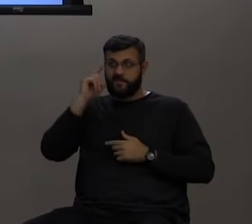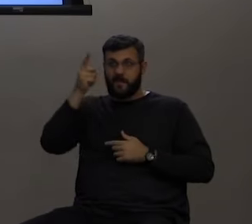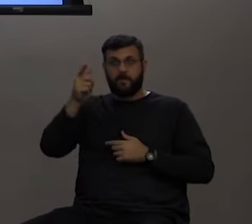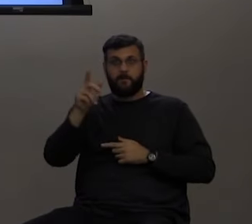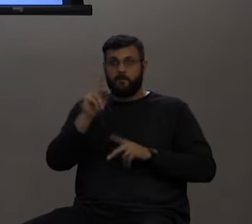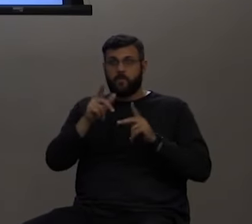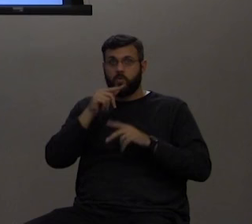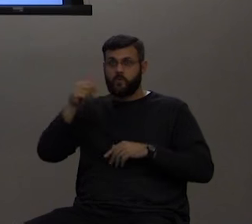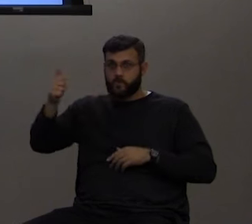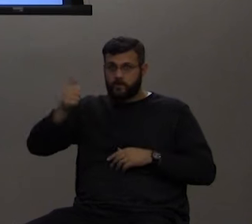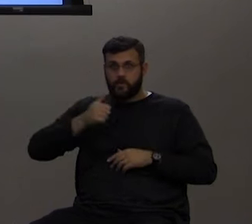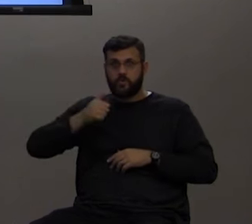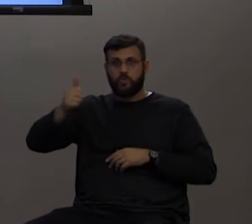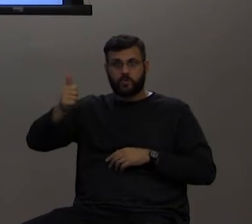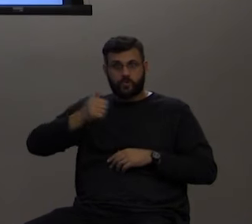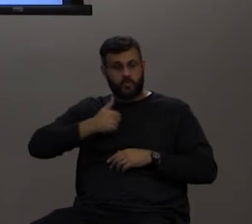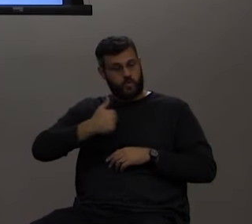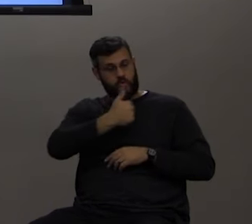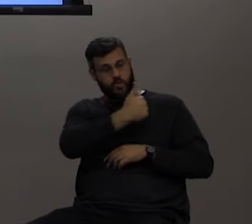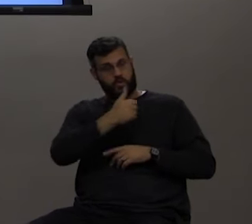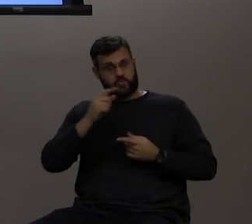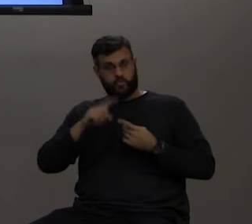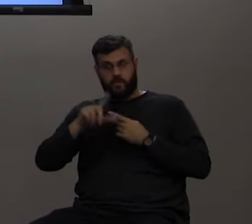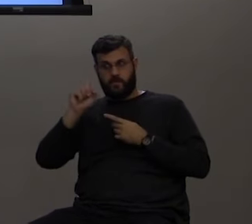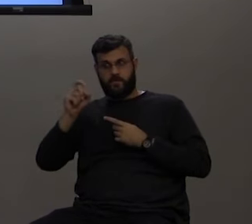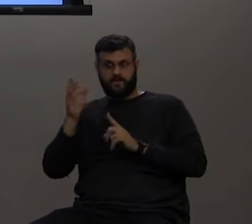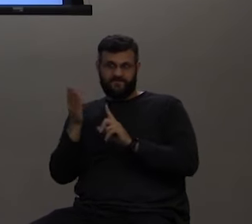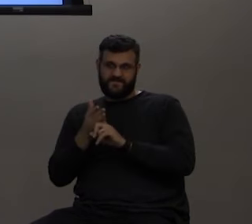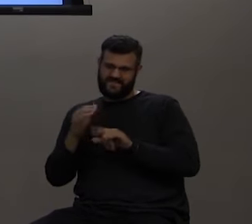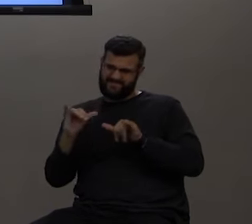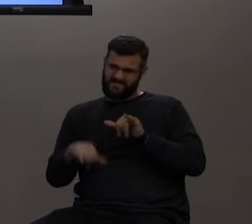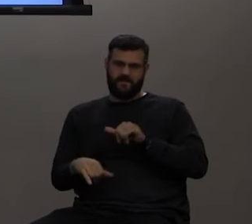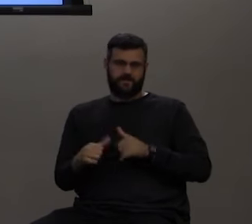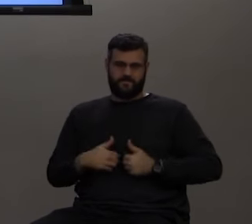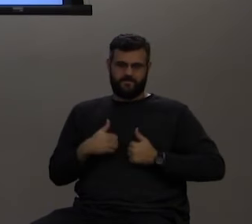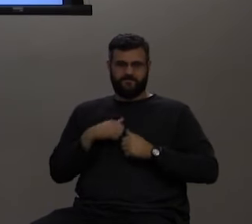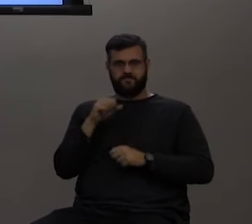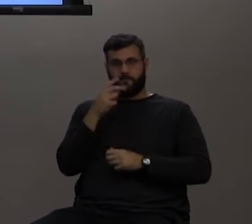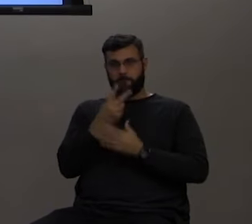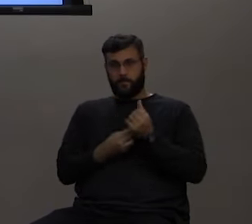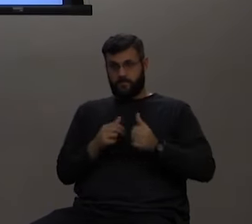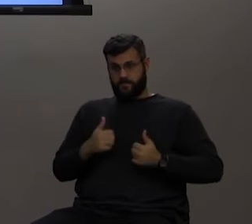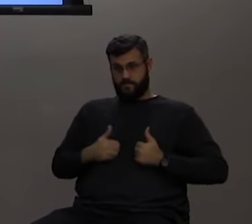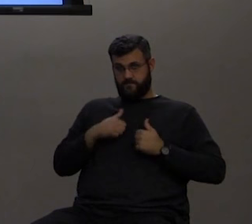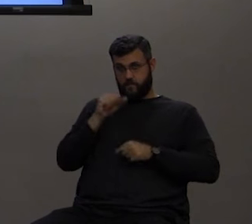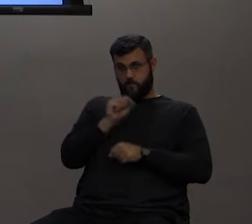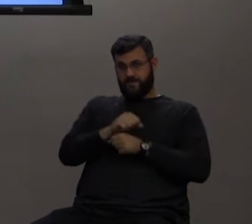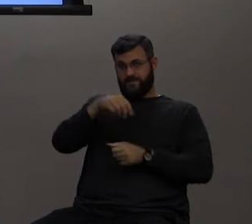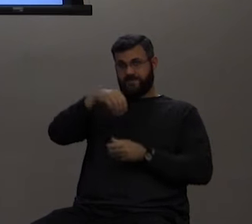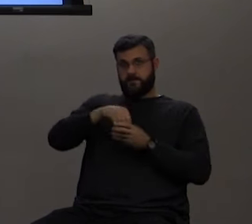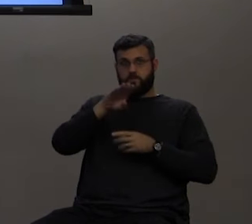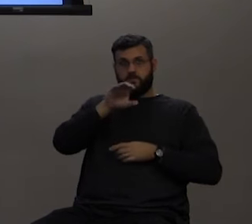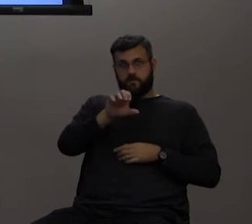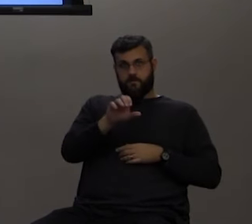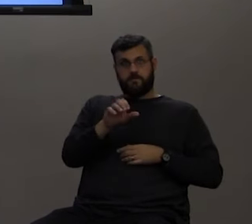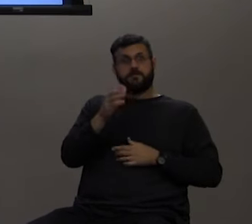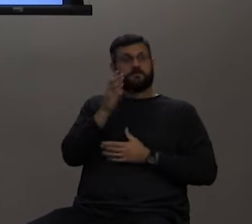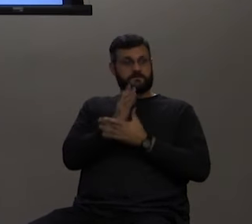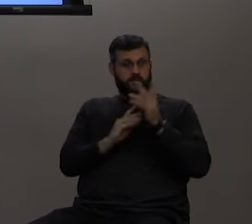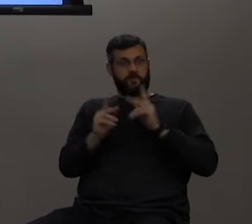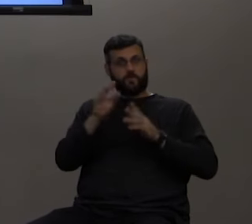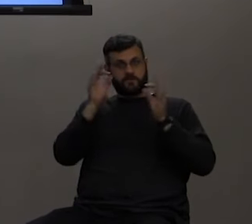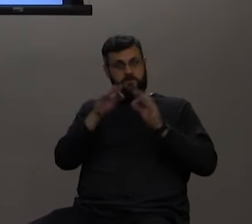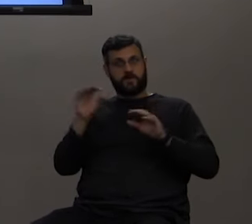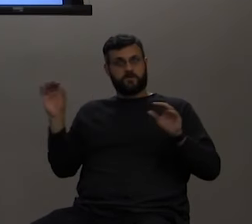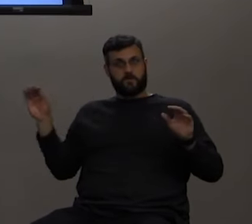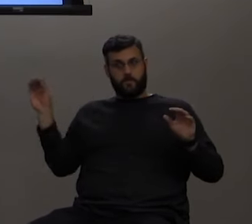been commuting to Lexington to actually live and work in Boyle County, as well as other people choosing to move to Boyle